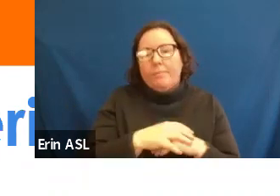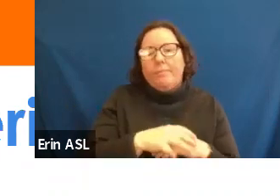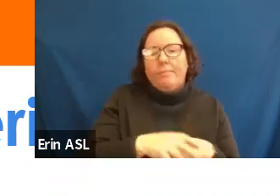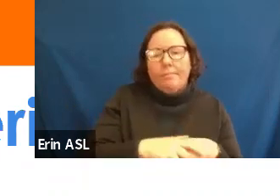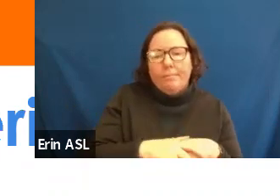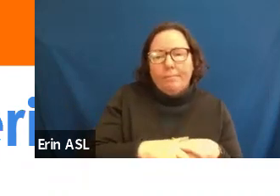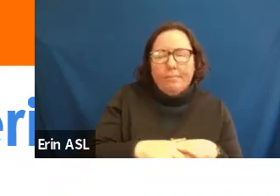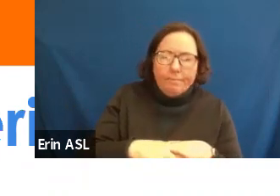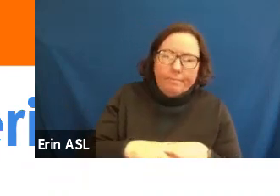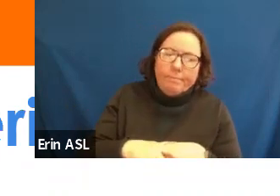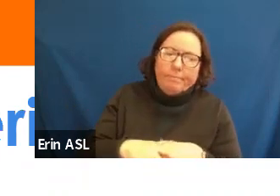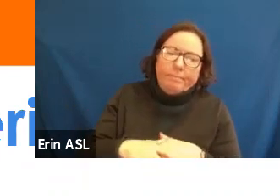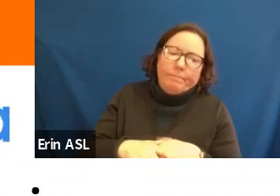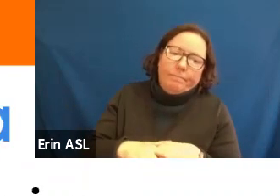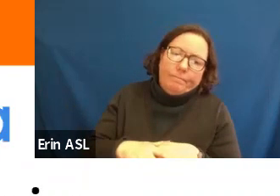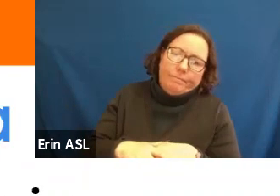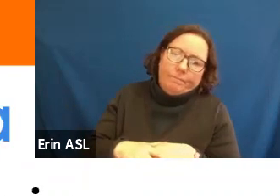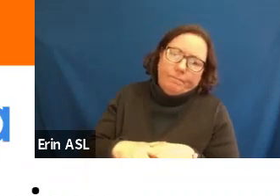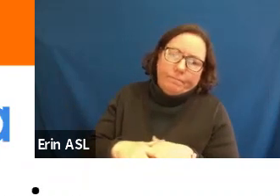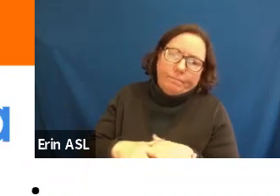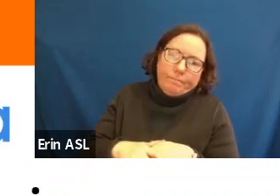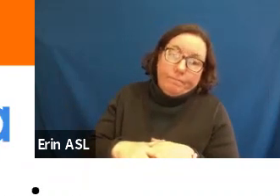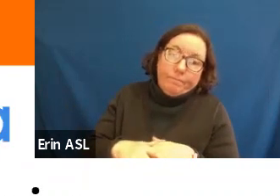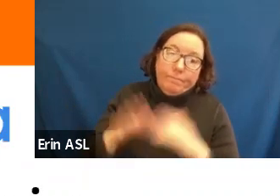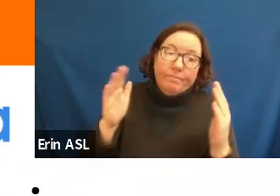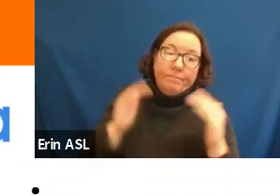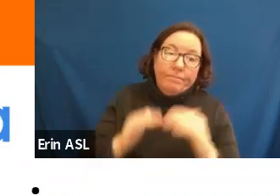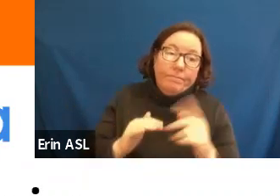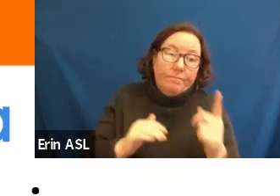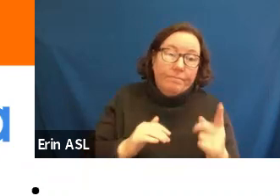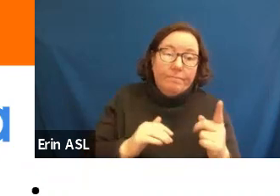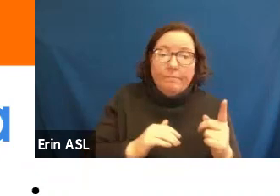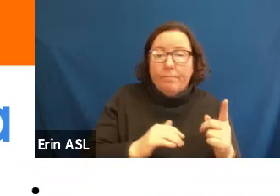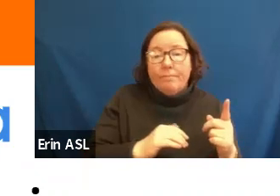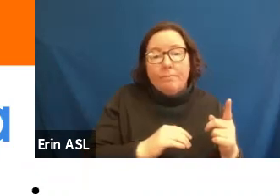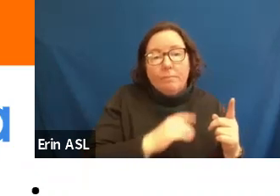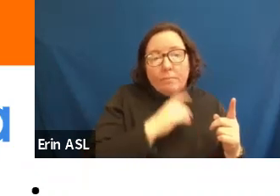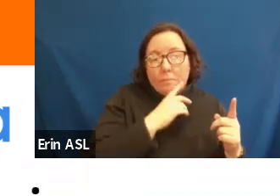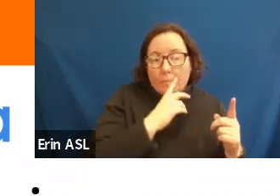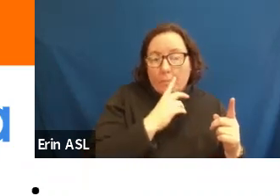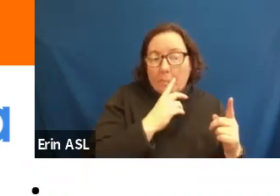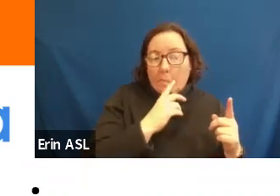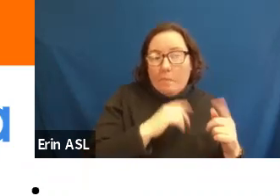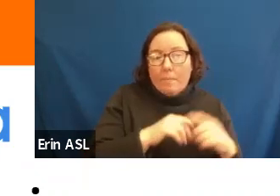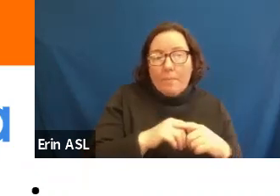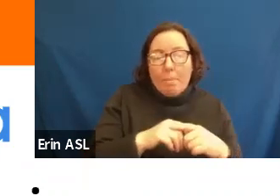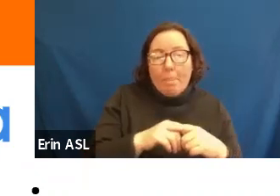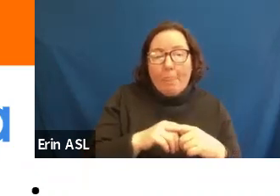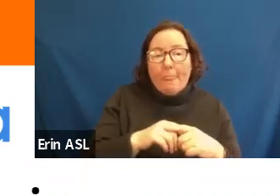Next slide, please. If there is one, I can't remember. Okay, good. Examples